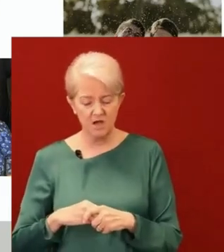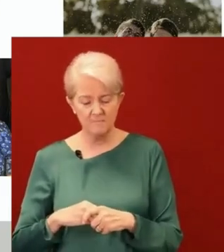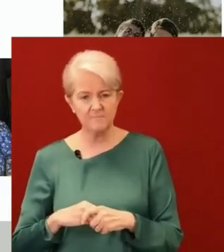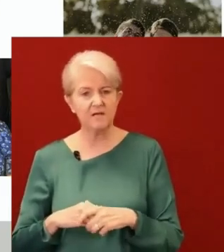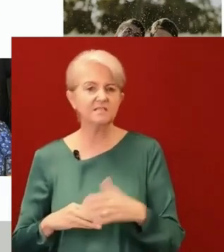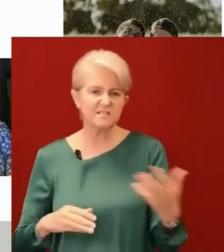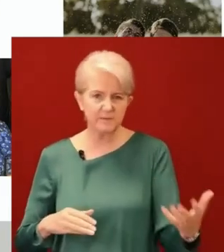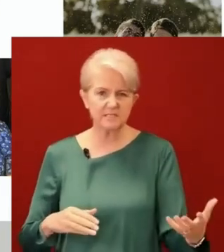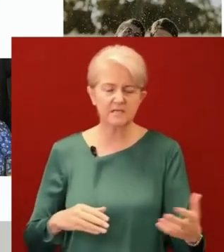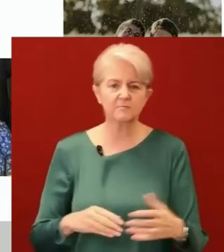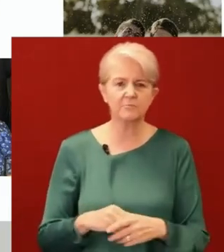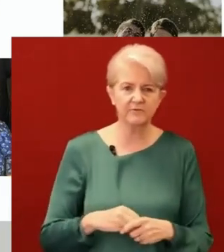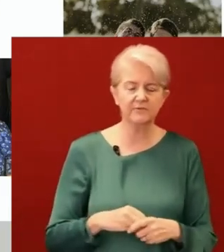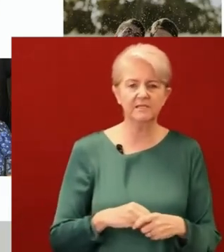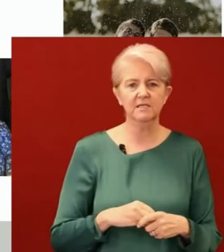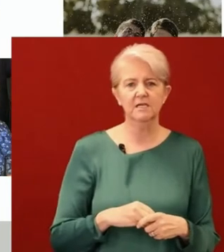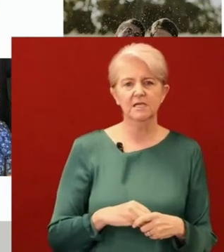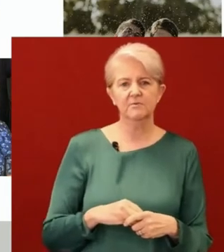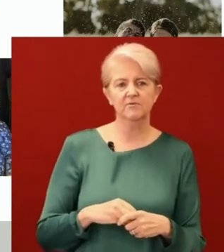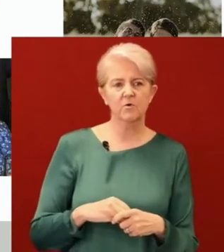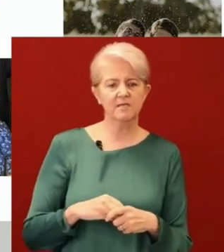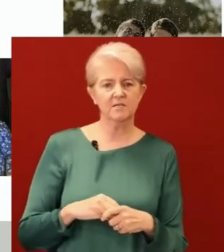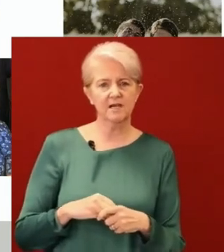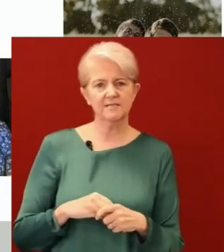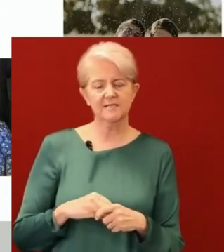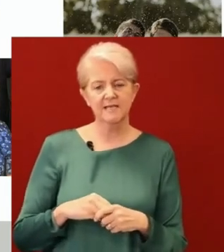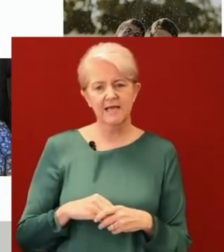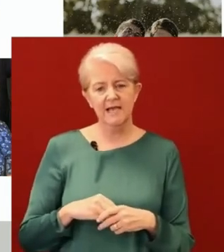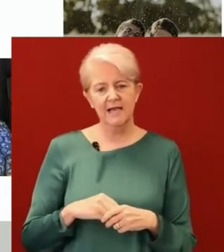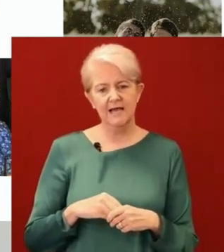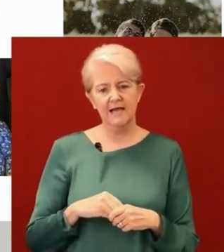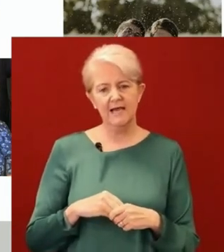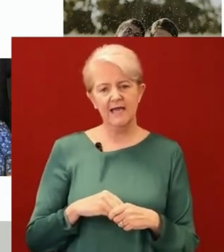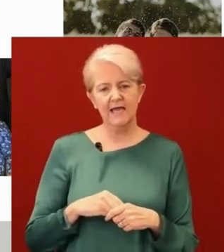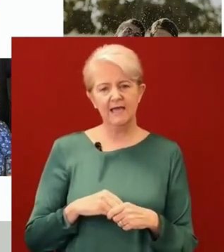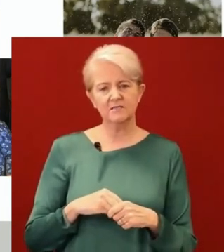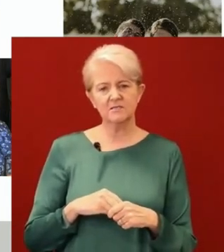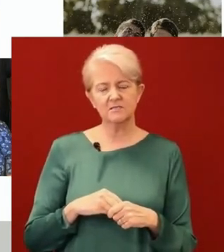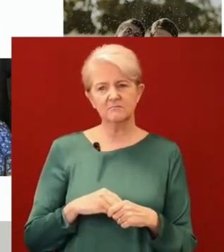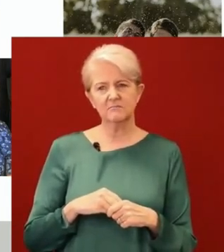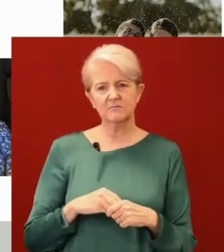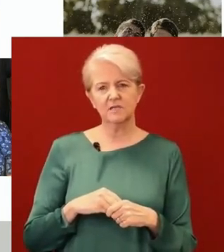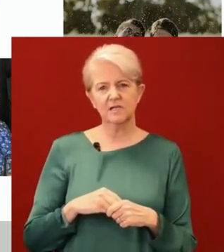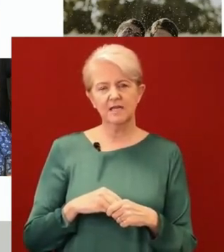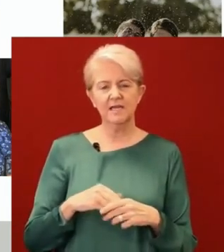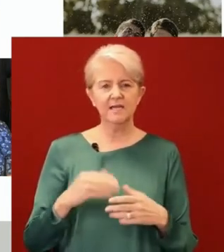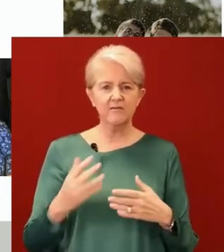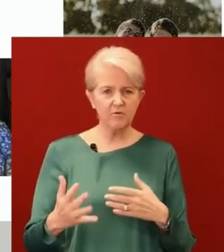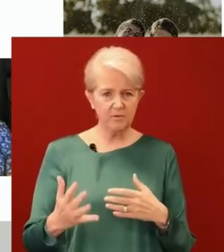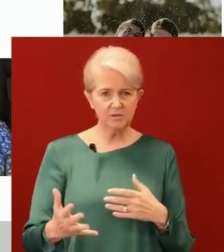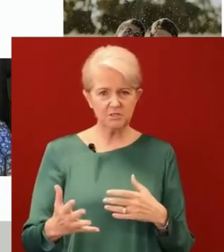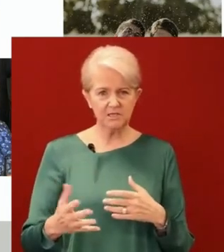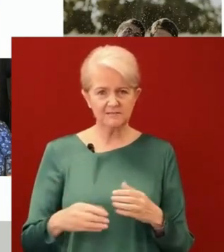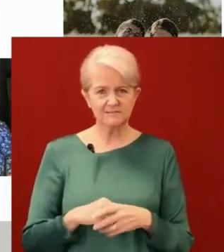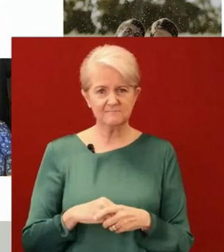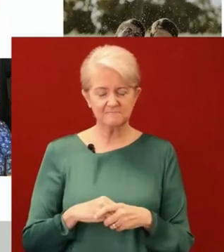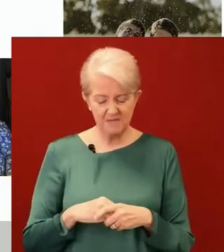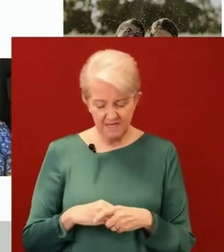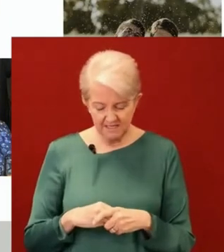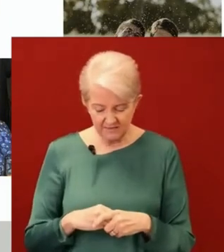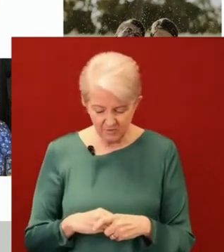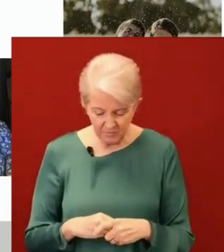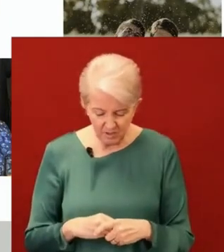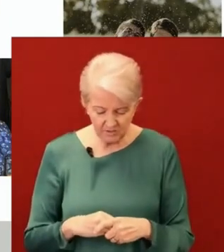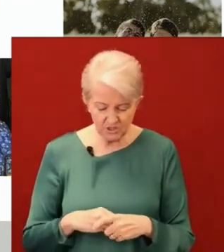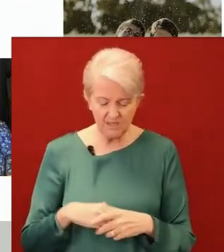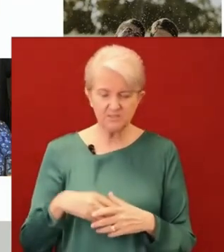whole time, but I did speak to him briefly before he died. And he never apologised.